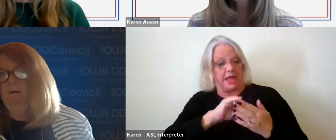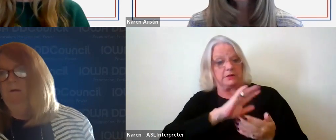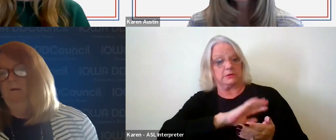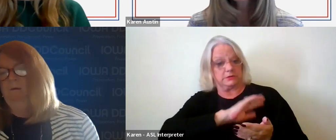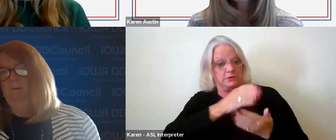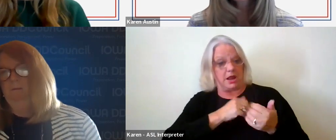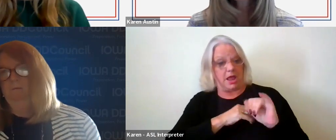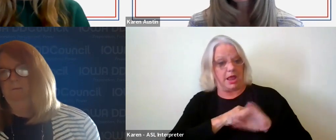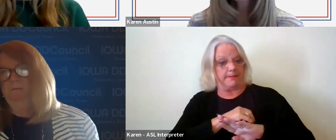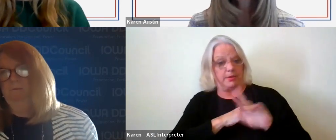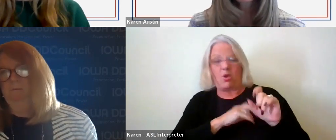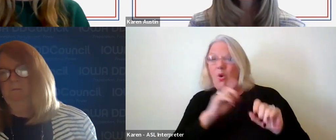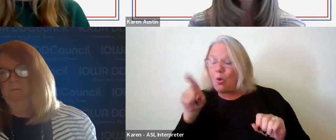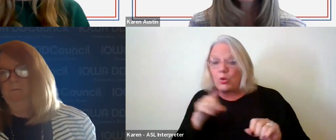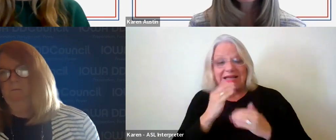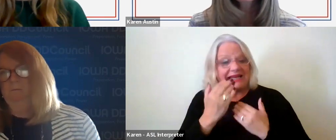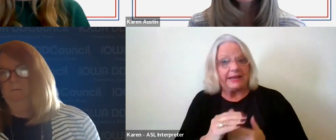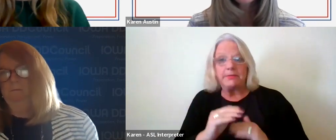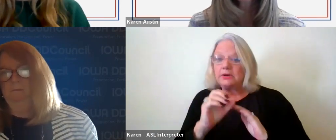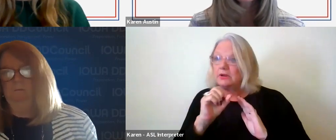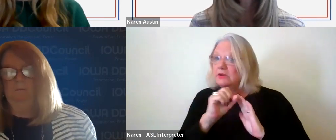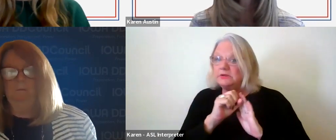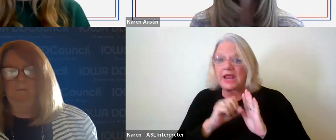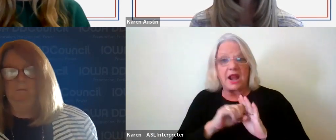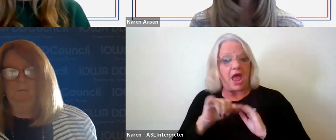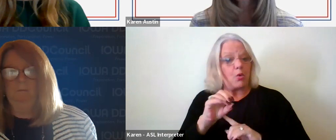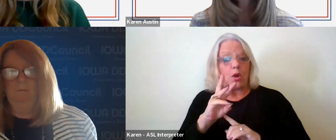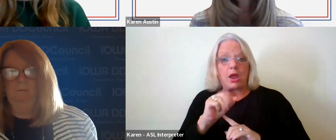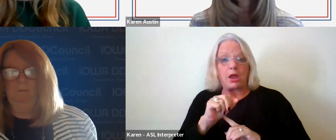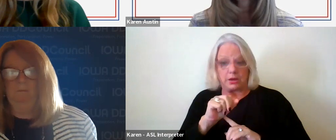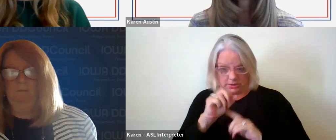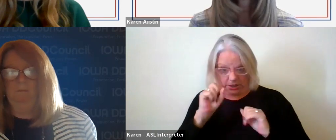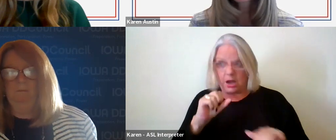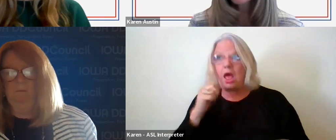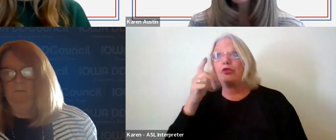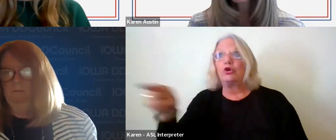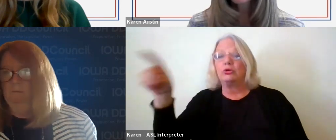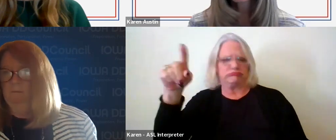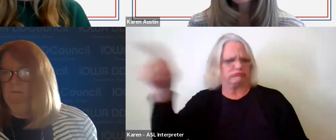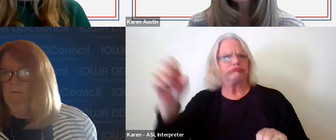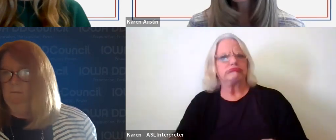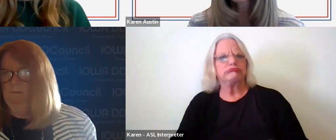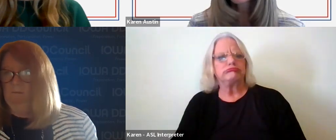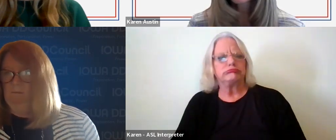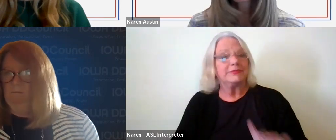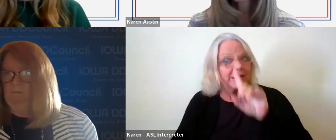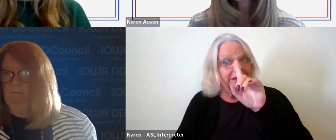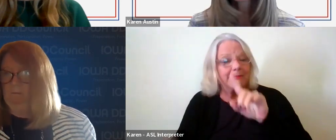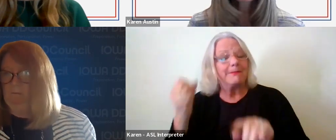that tax deduction. That's an Iowa tax deduction. So if you're not an Iowa taxpayer, you would not get that